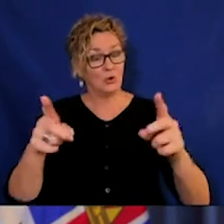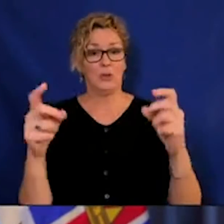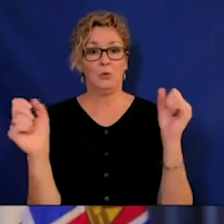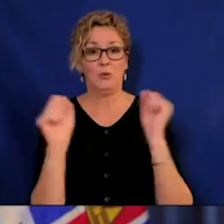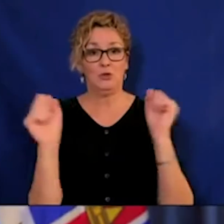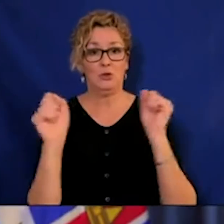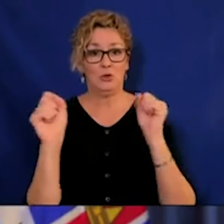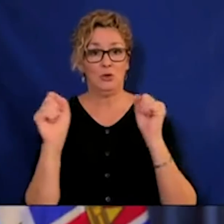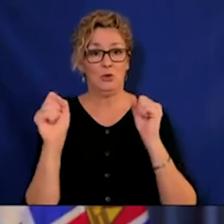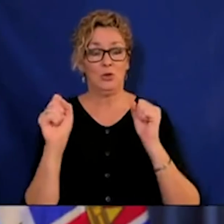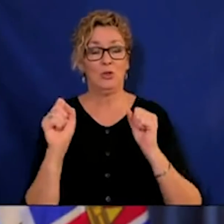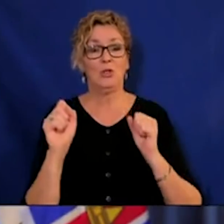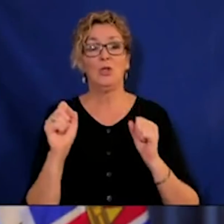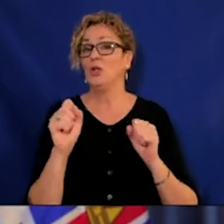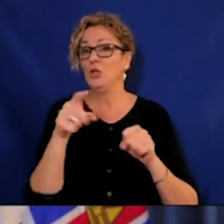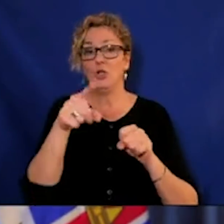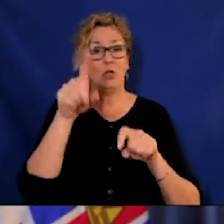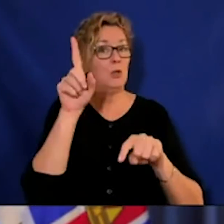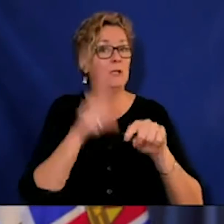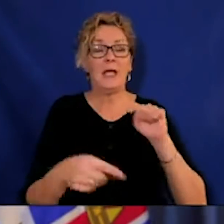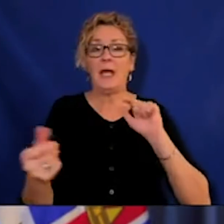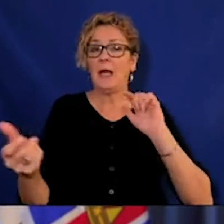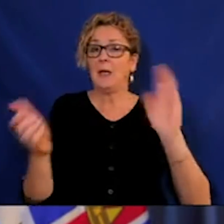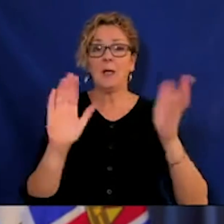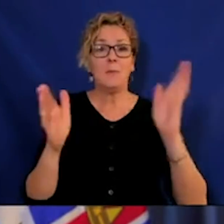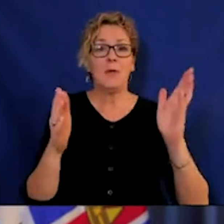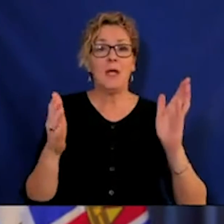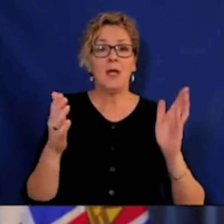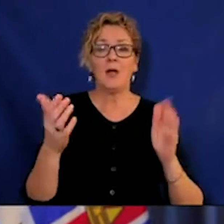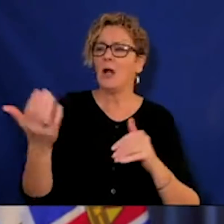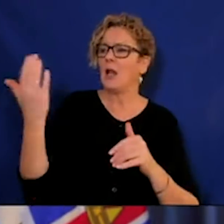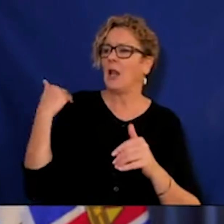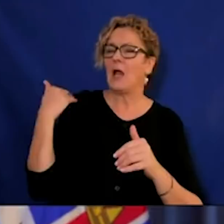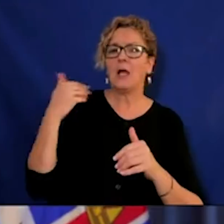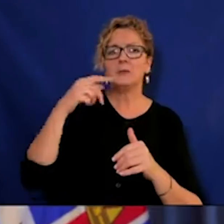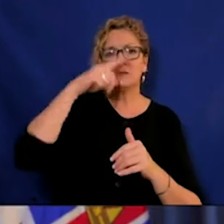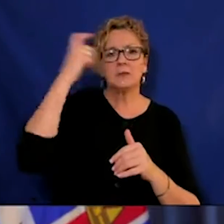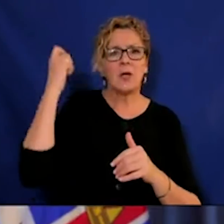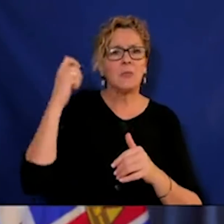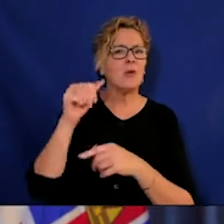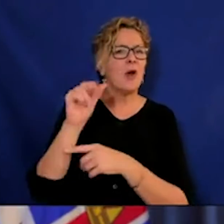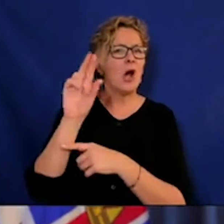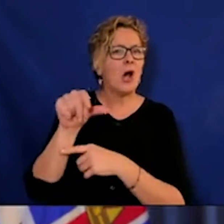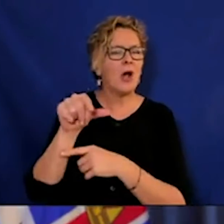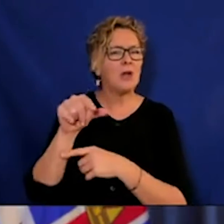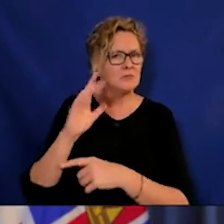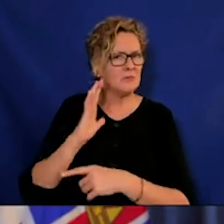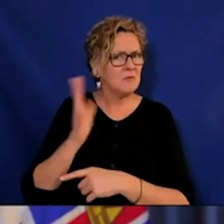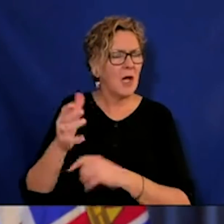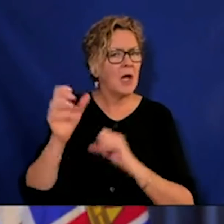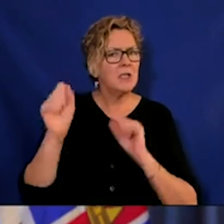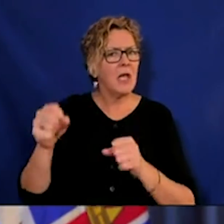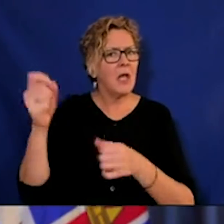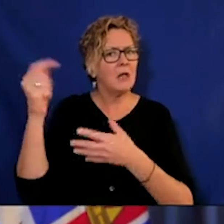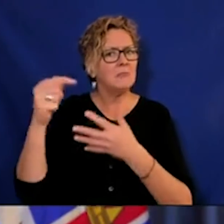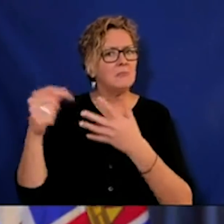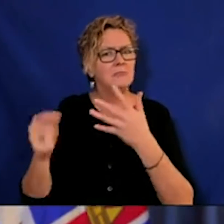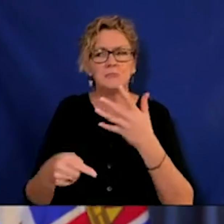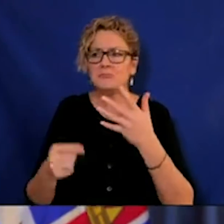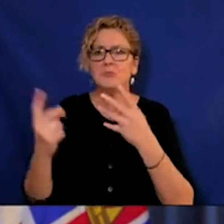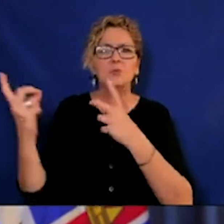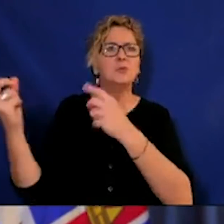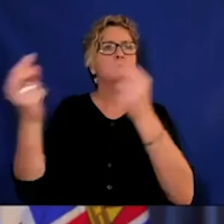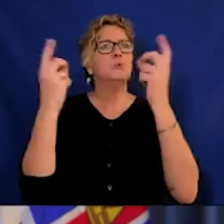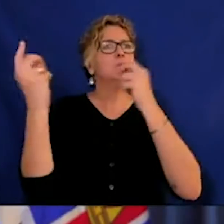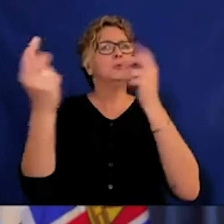is not possible now. And no amount of arguing or litigating will change that. I so appreciate